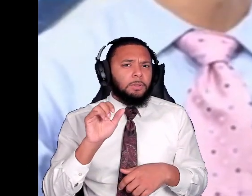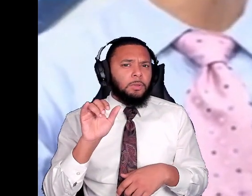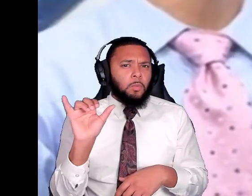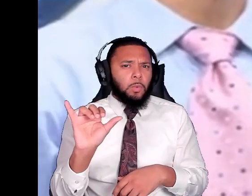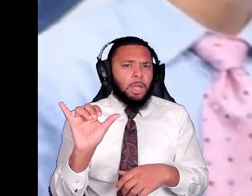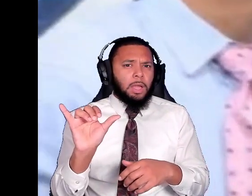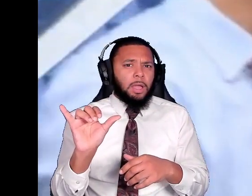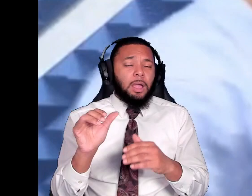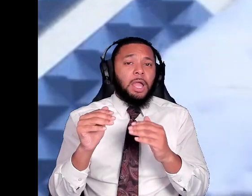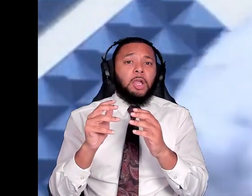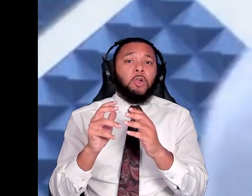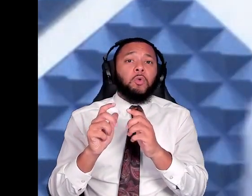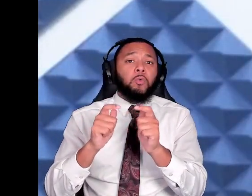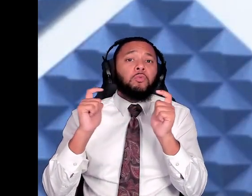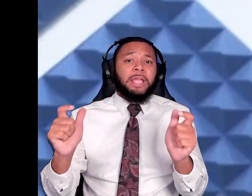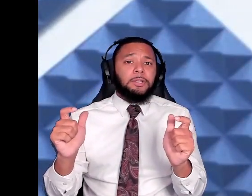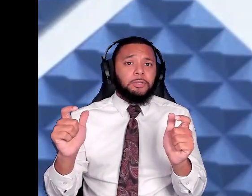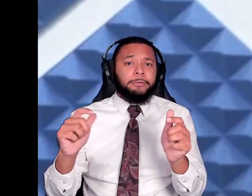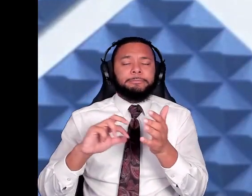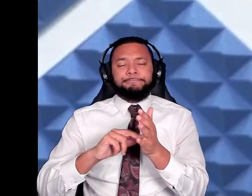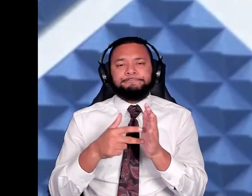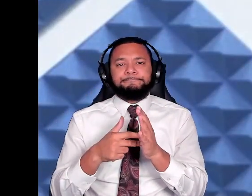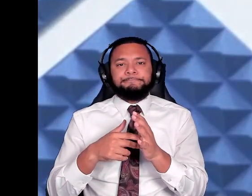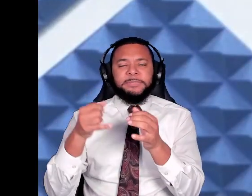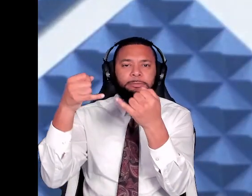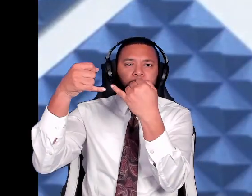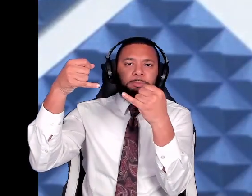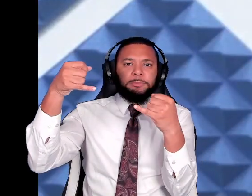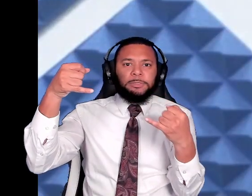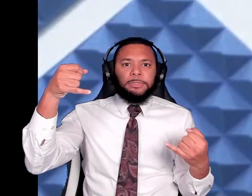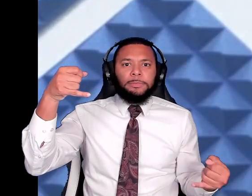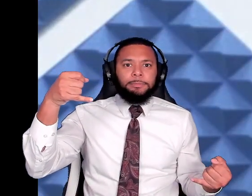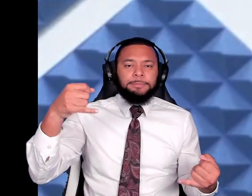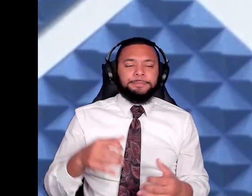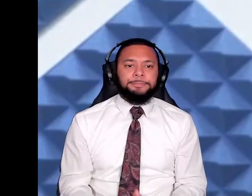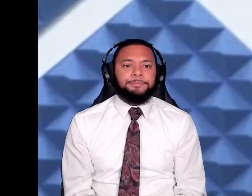than, so it will be a dotted line.